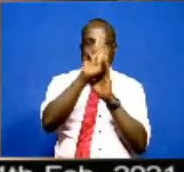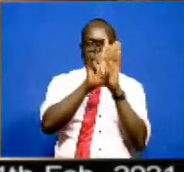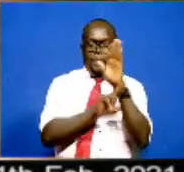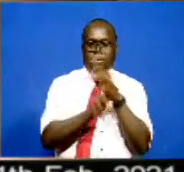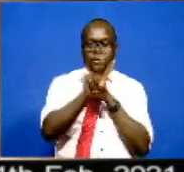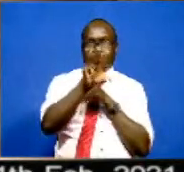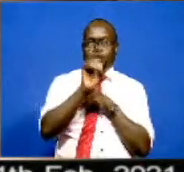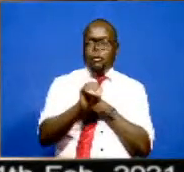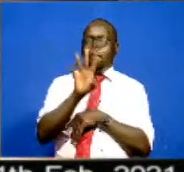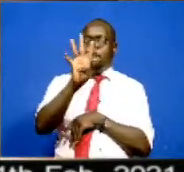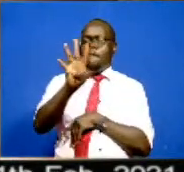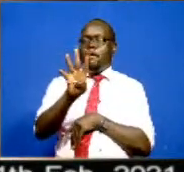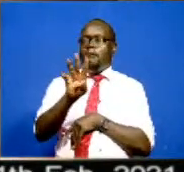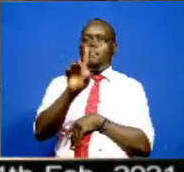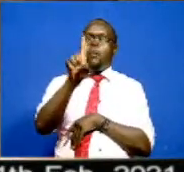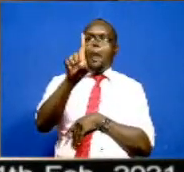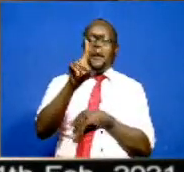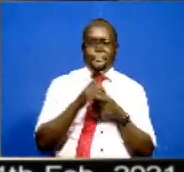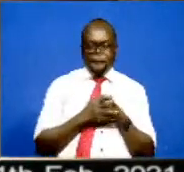204, subsection 1.